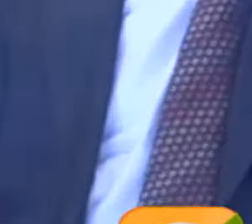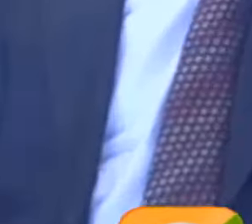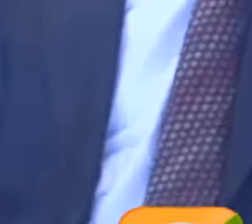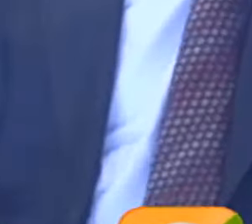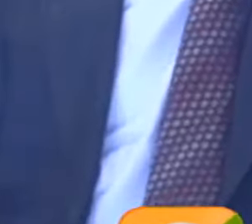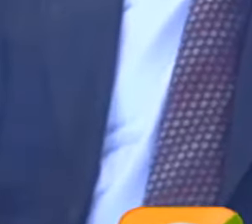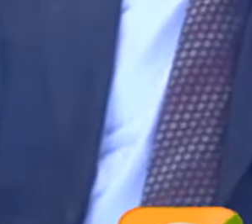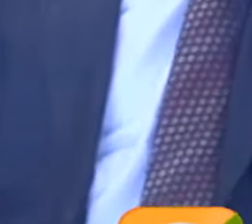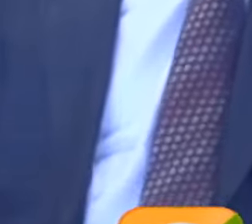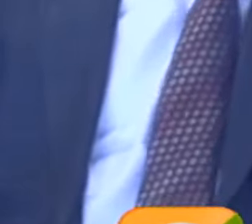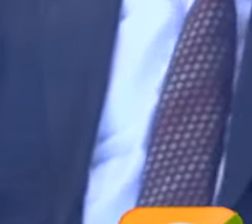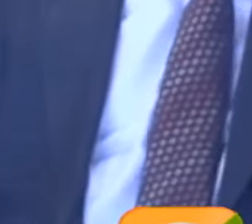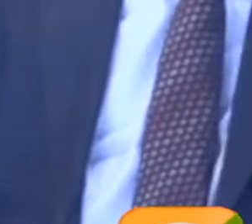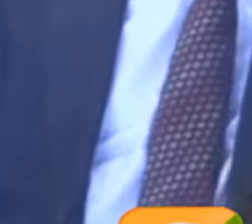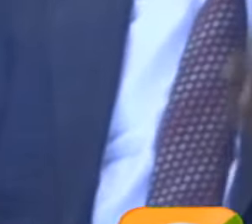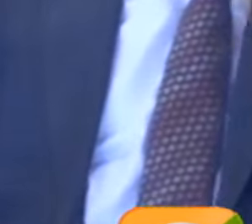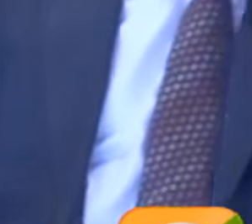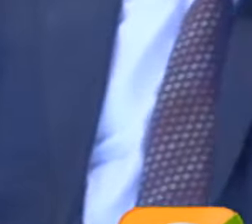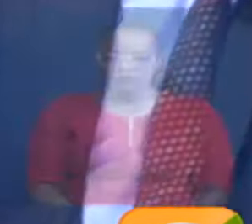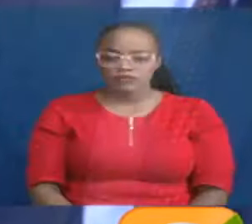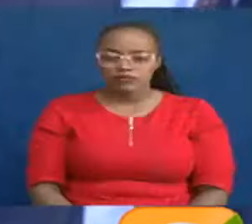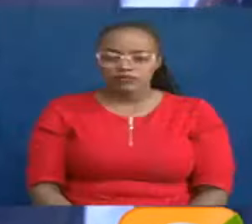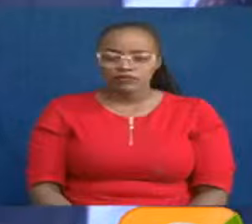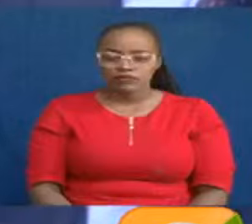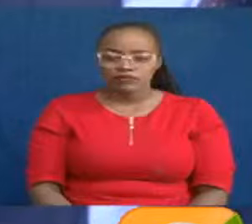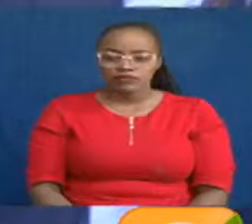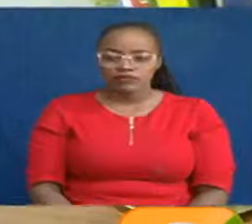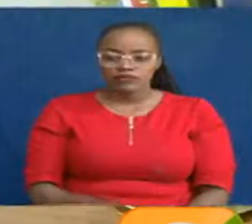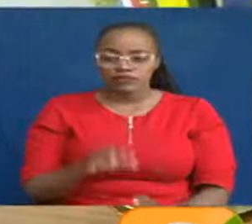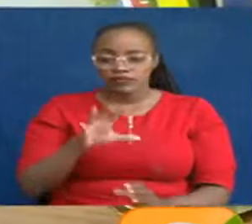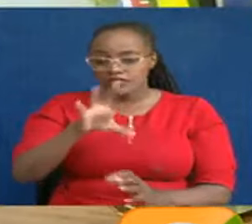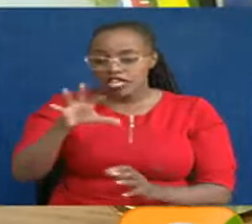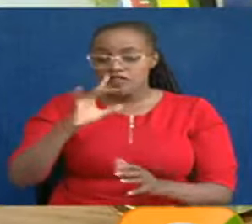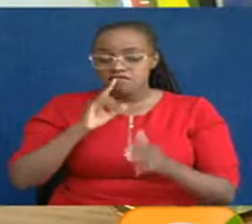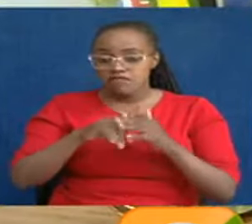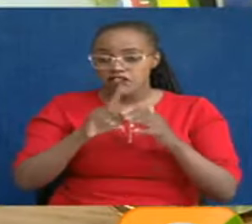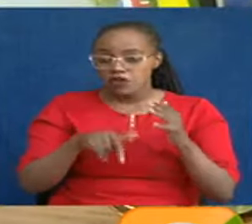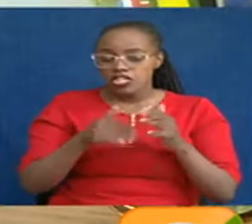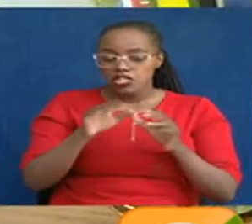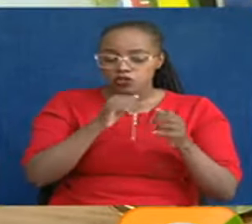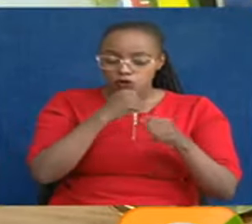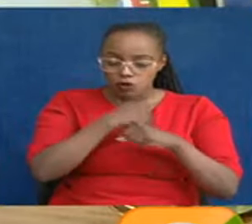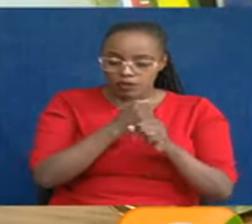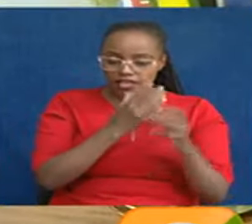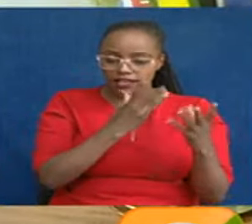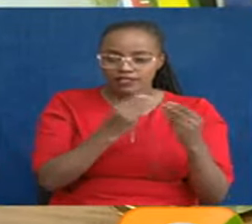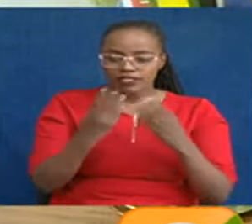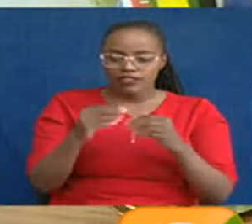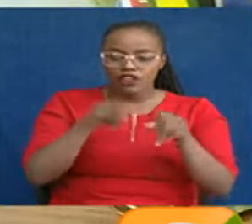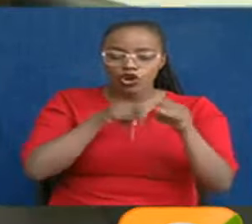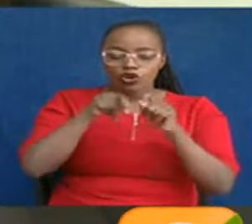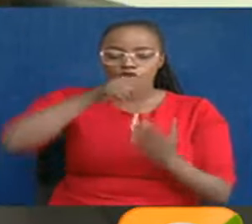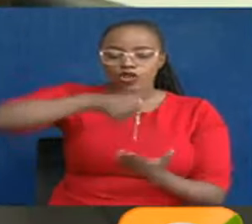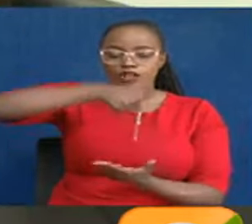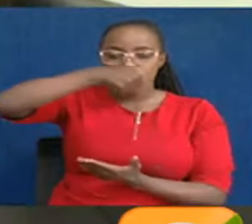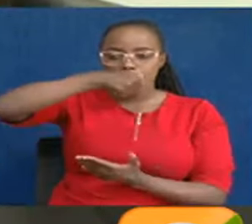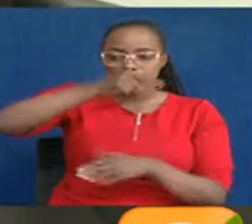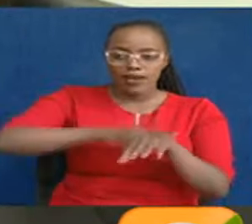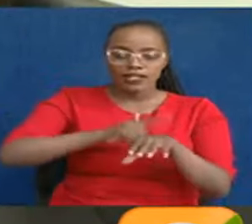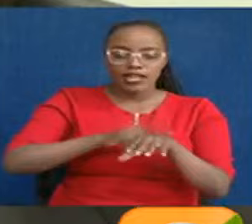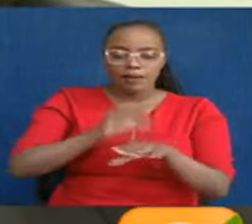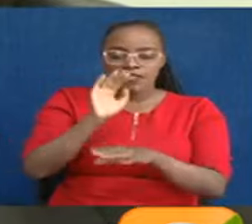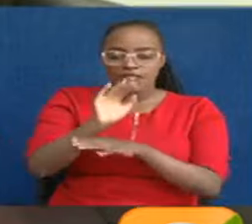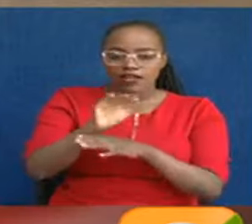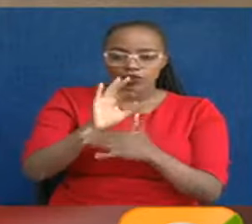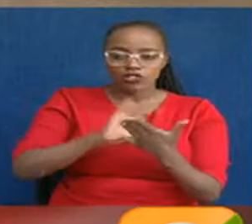October. Treasury CS John Badi has told counties to streamline their paperwork with the control of budget during their requisition